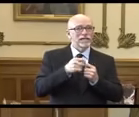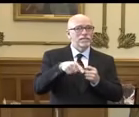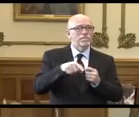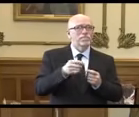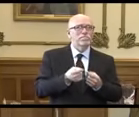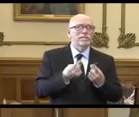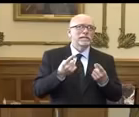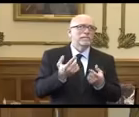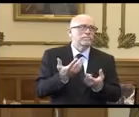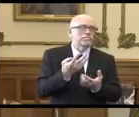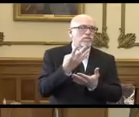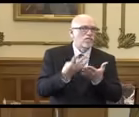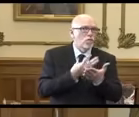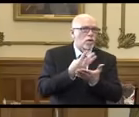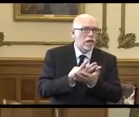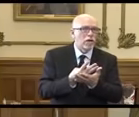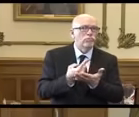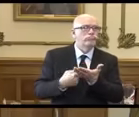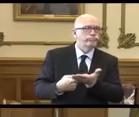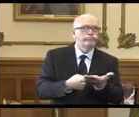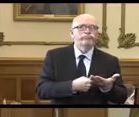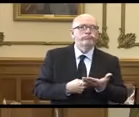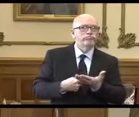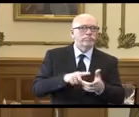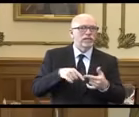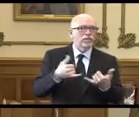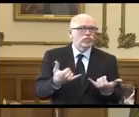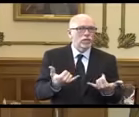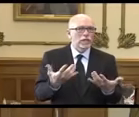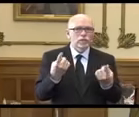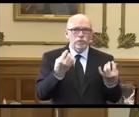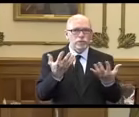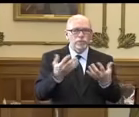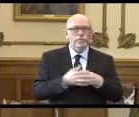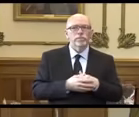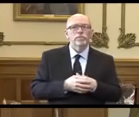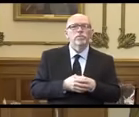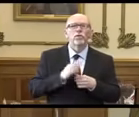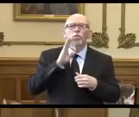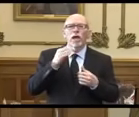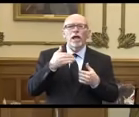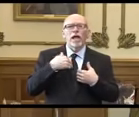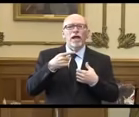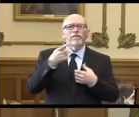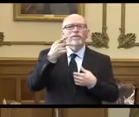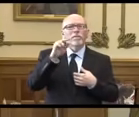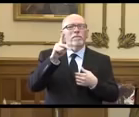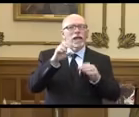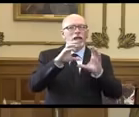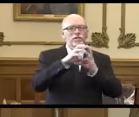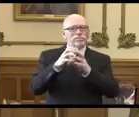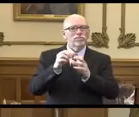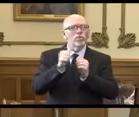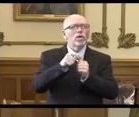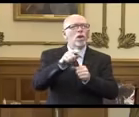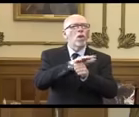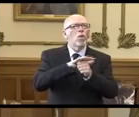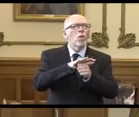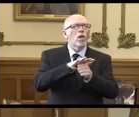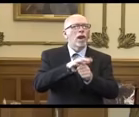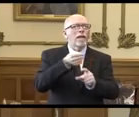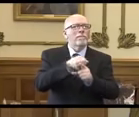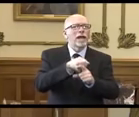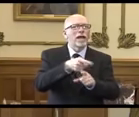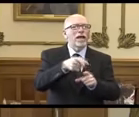at least 4 hours talking about that today. There is going to be a package with a local